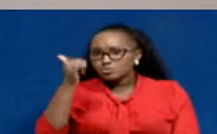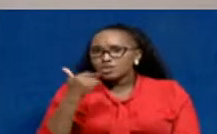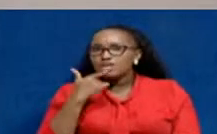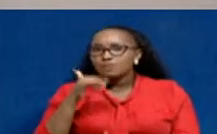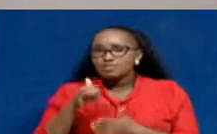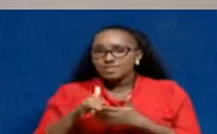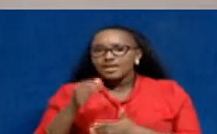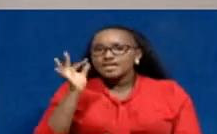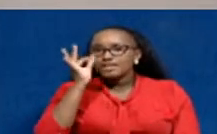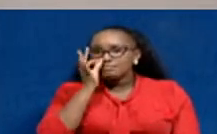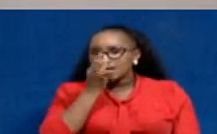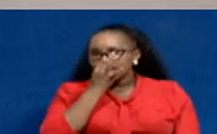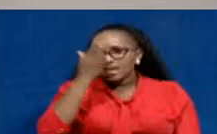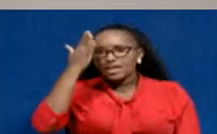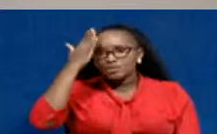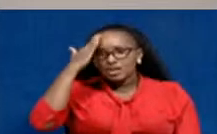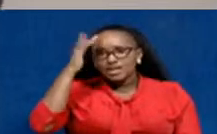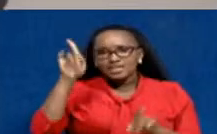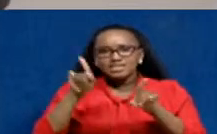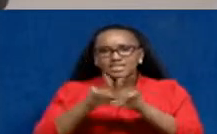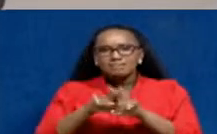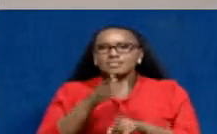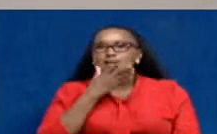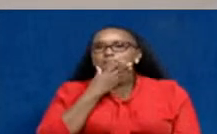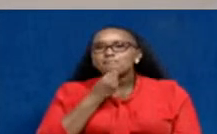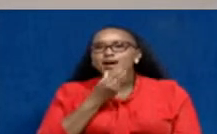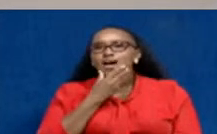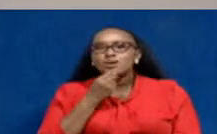known as a man of few words.